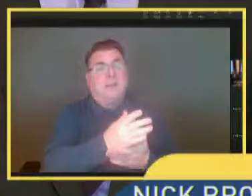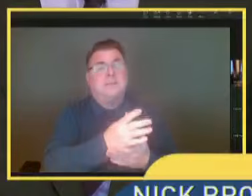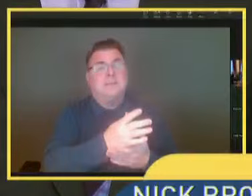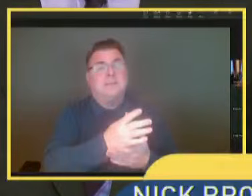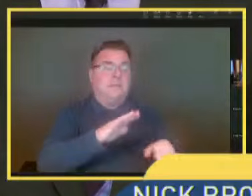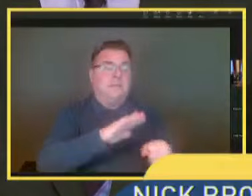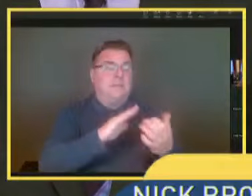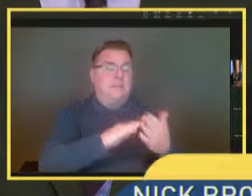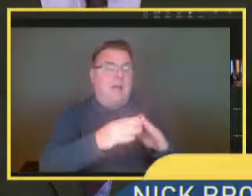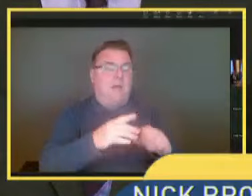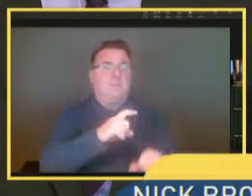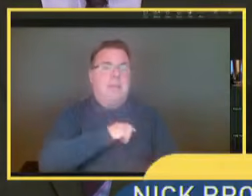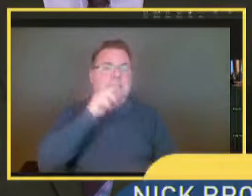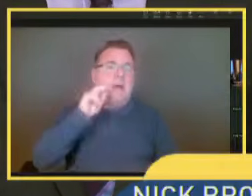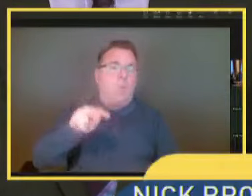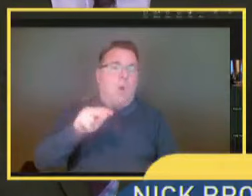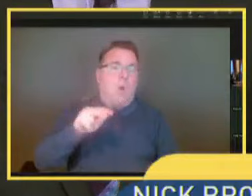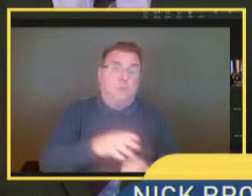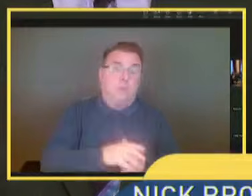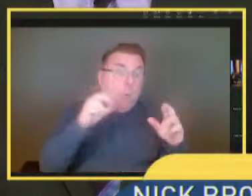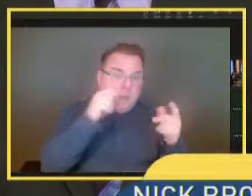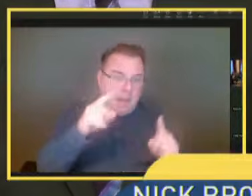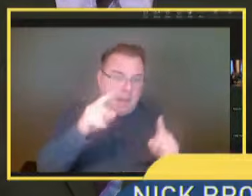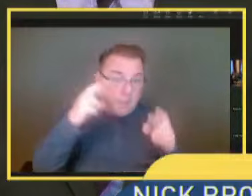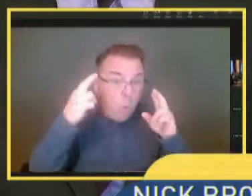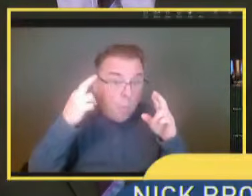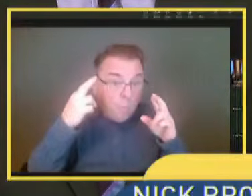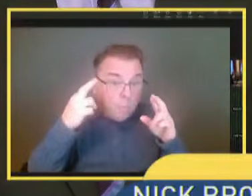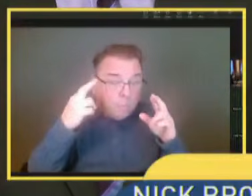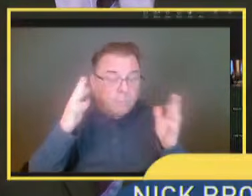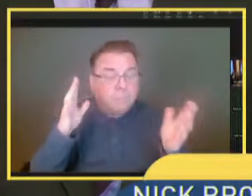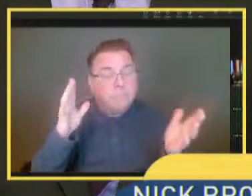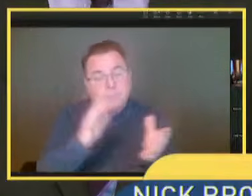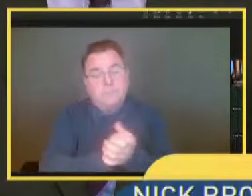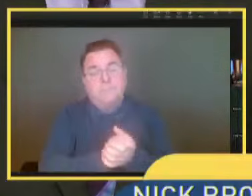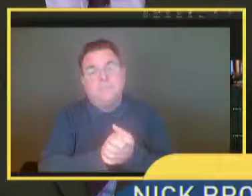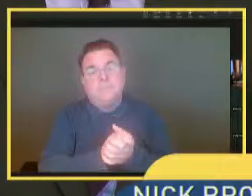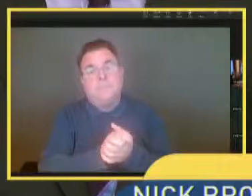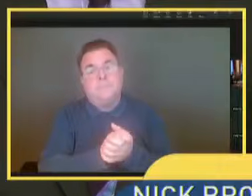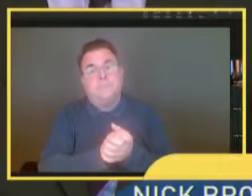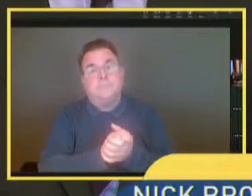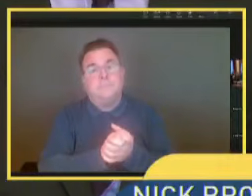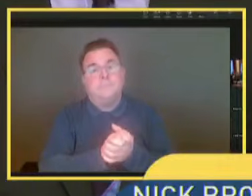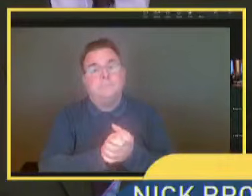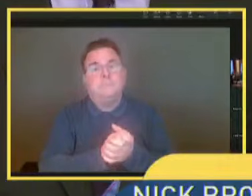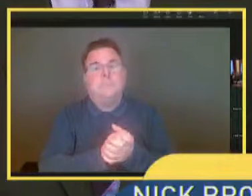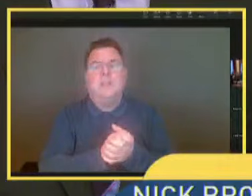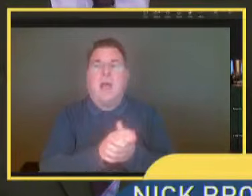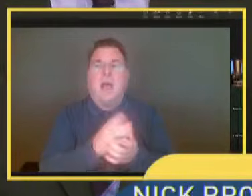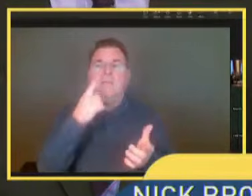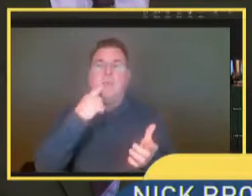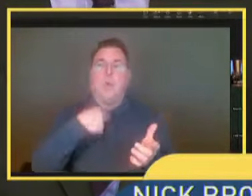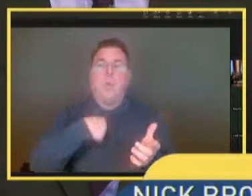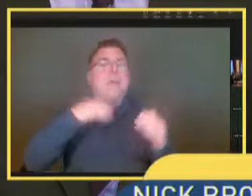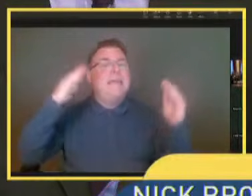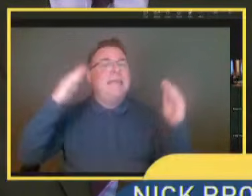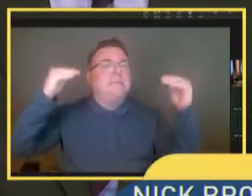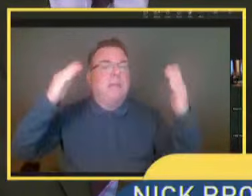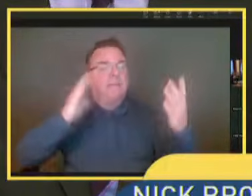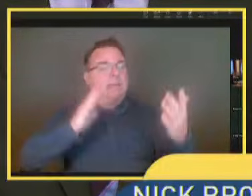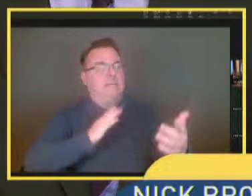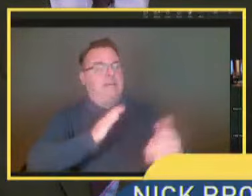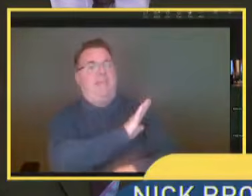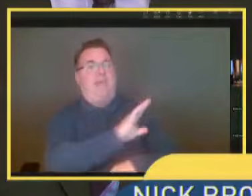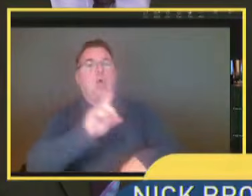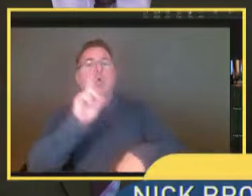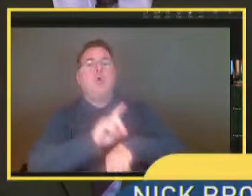that circumstance in Washington state, but I think as a general matter, that is the expectation, if not the duty, that we would anticipate our local forces